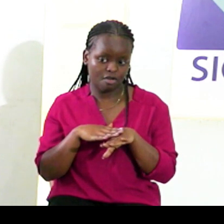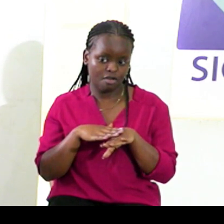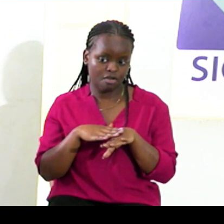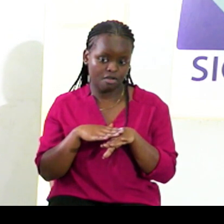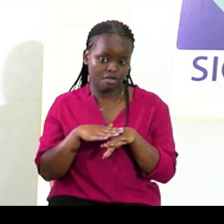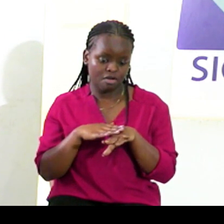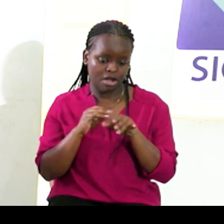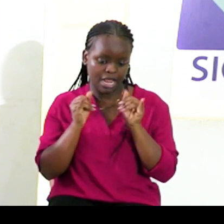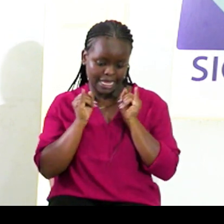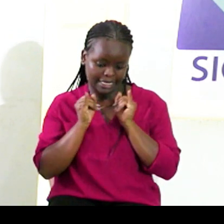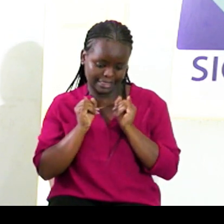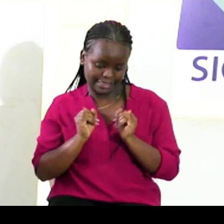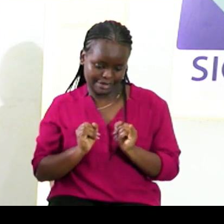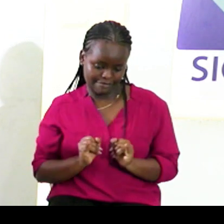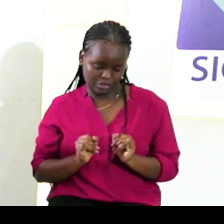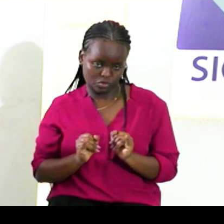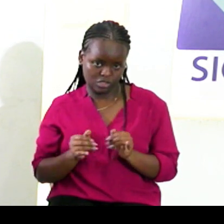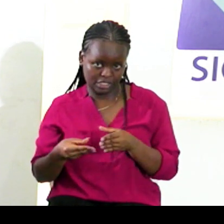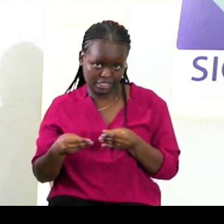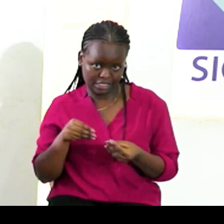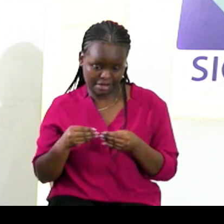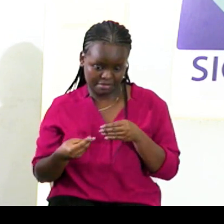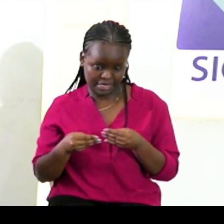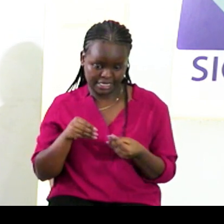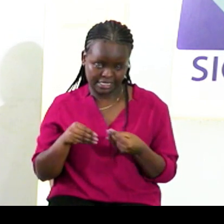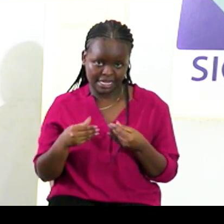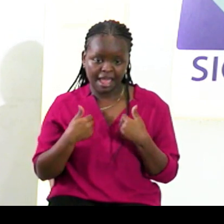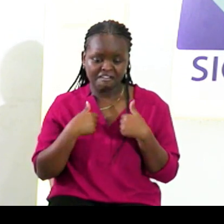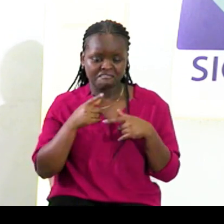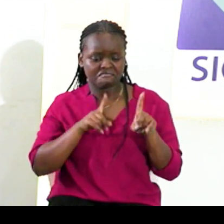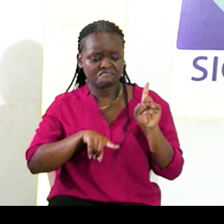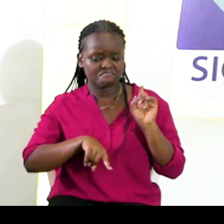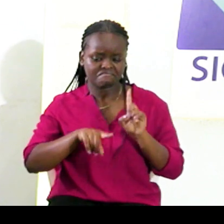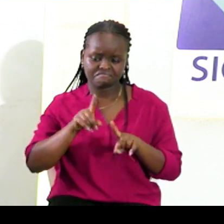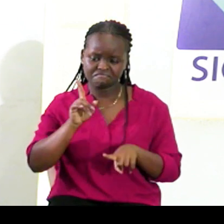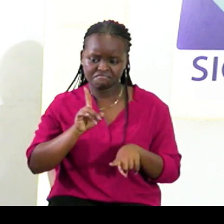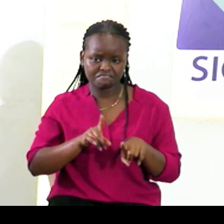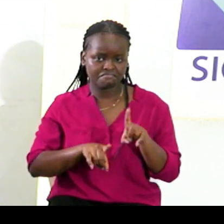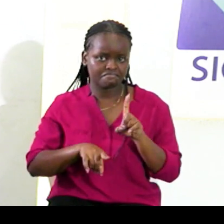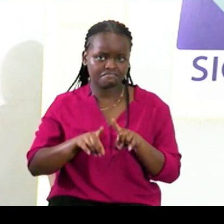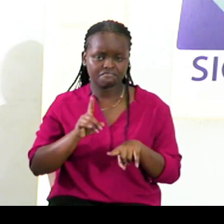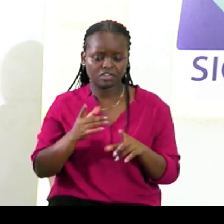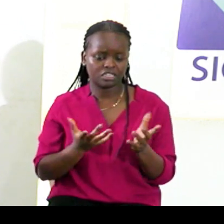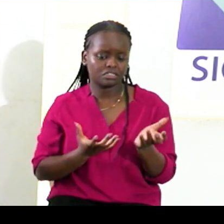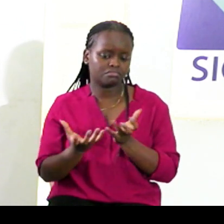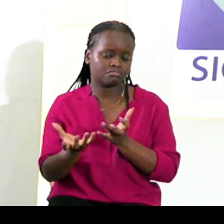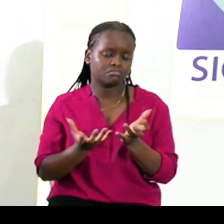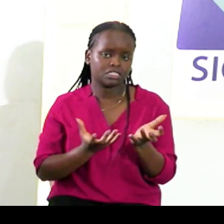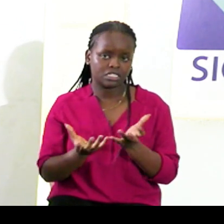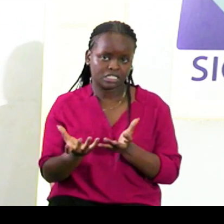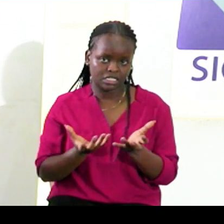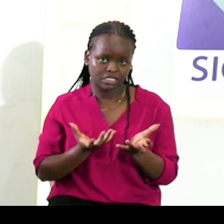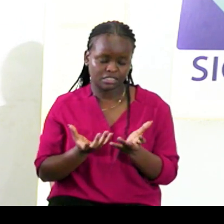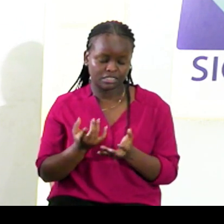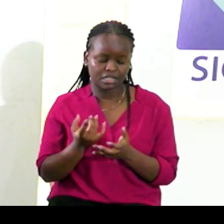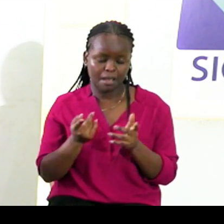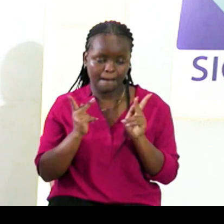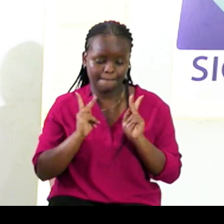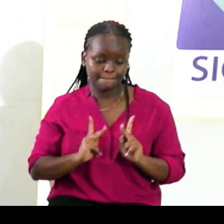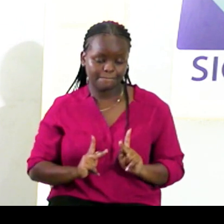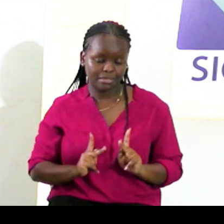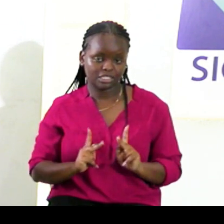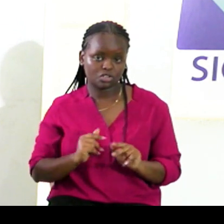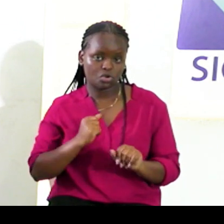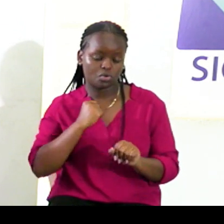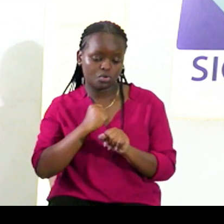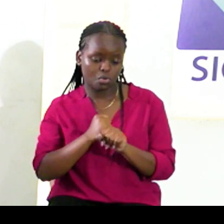an individual's disability, we have a variety of entrepreneurship that one can